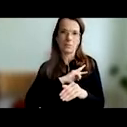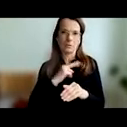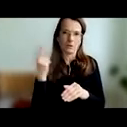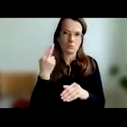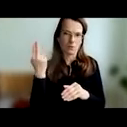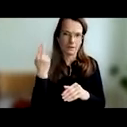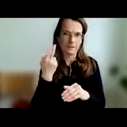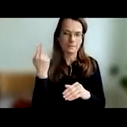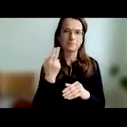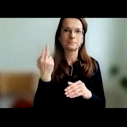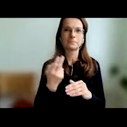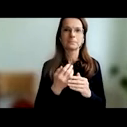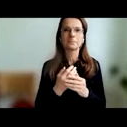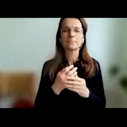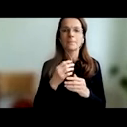Employment Service of Slovenia.